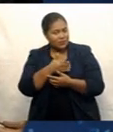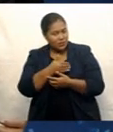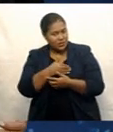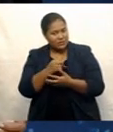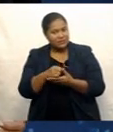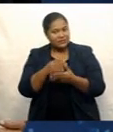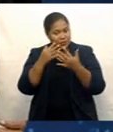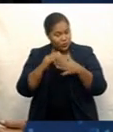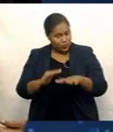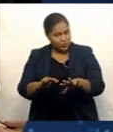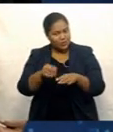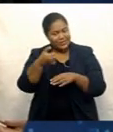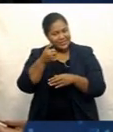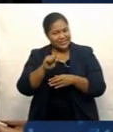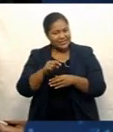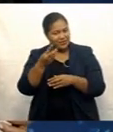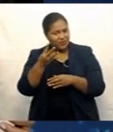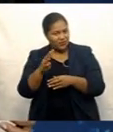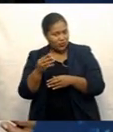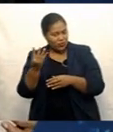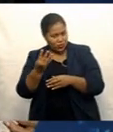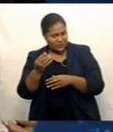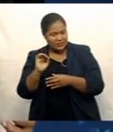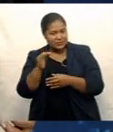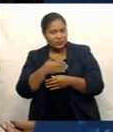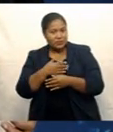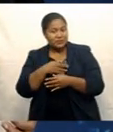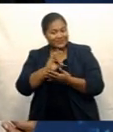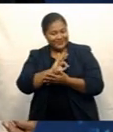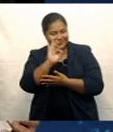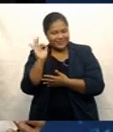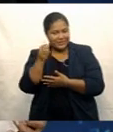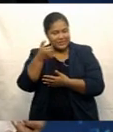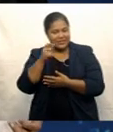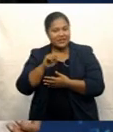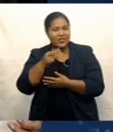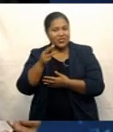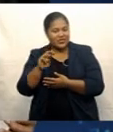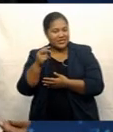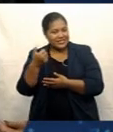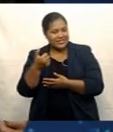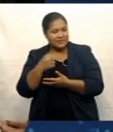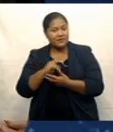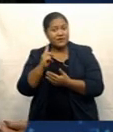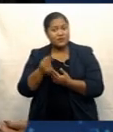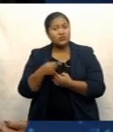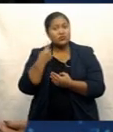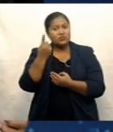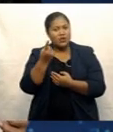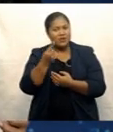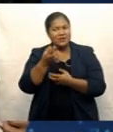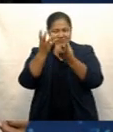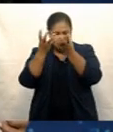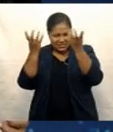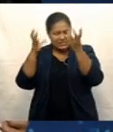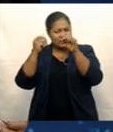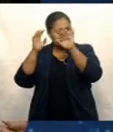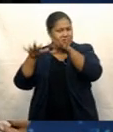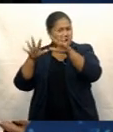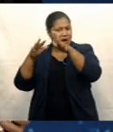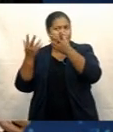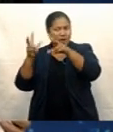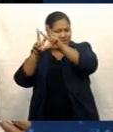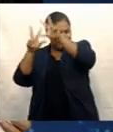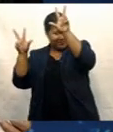tomorrow and low tide is at 6:14 a.m. Sunrise at 6:36. For tomorrow, cloudy with some showers over